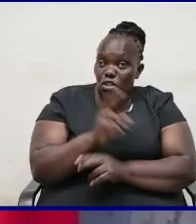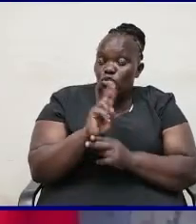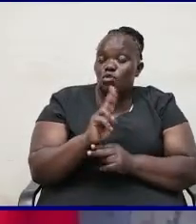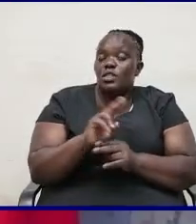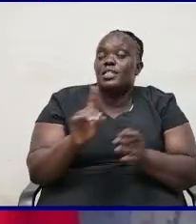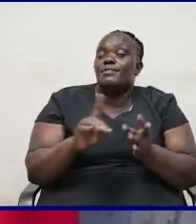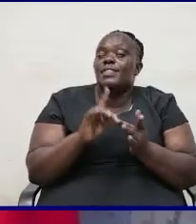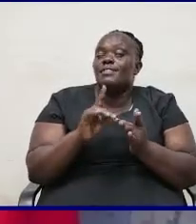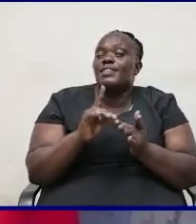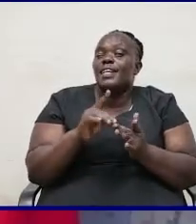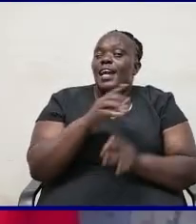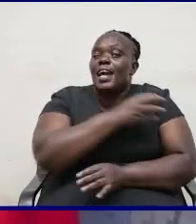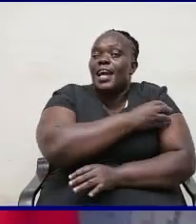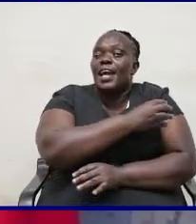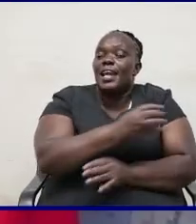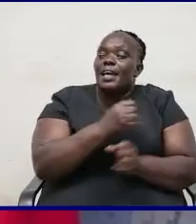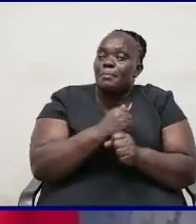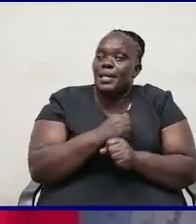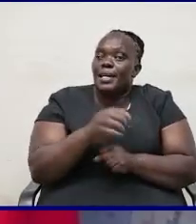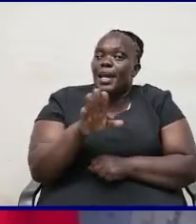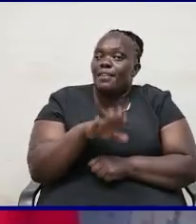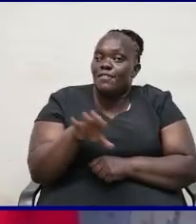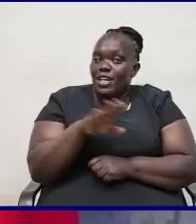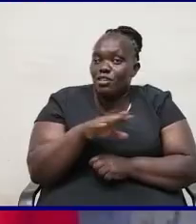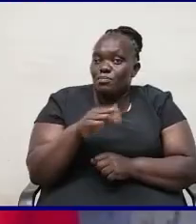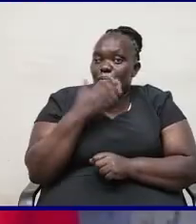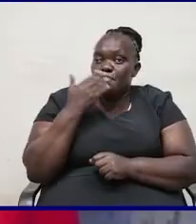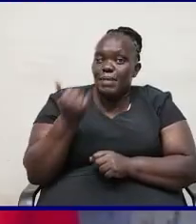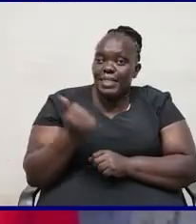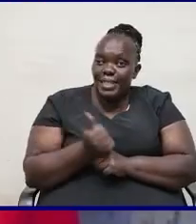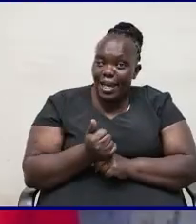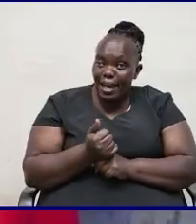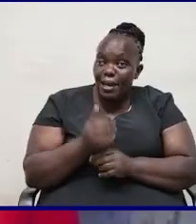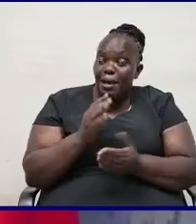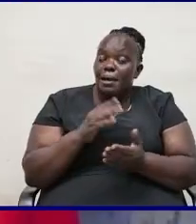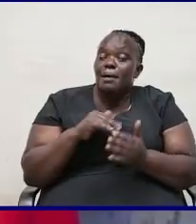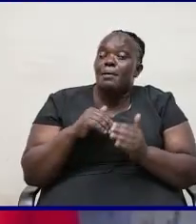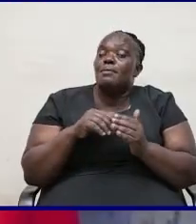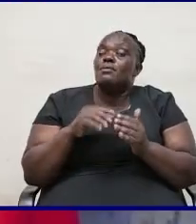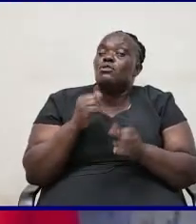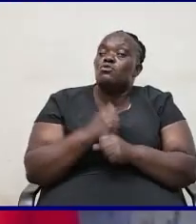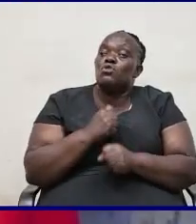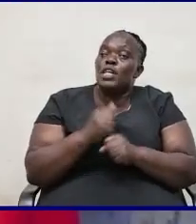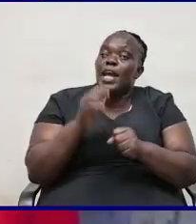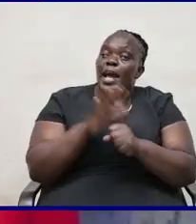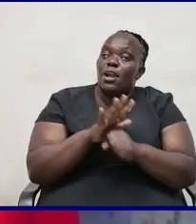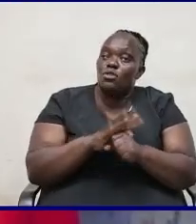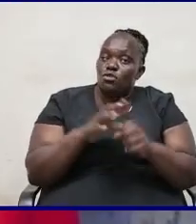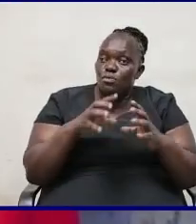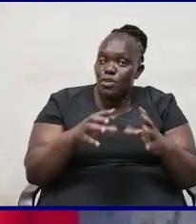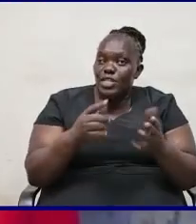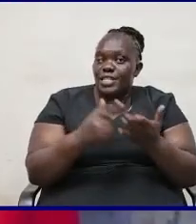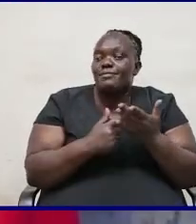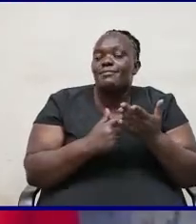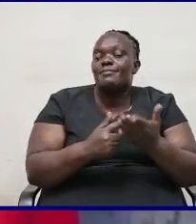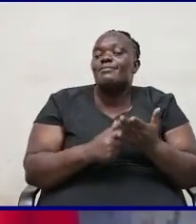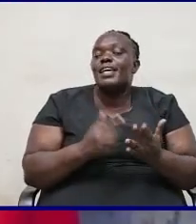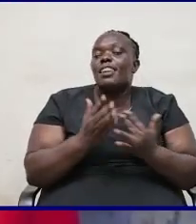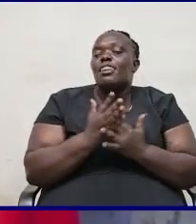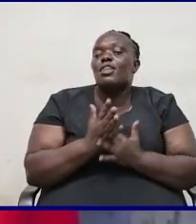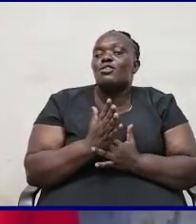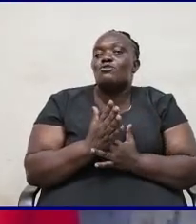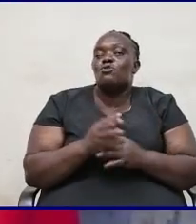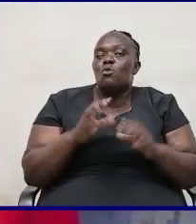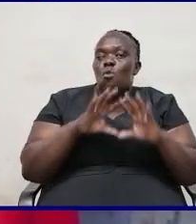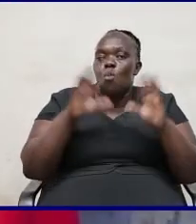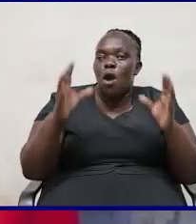those particular forms of energy that makes the environment better. And apart from that, we are also doing a lot of community engagement through